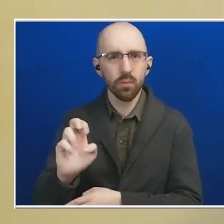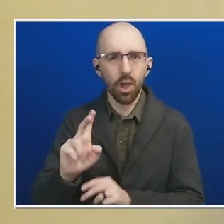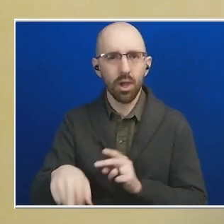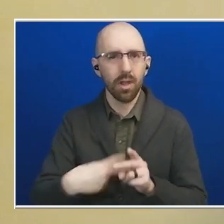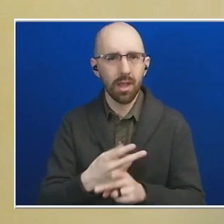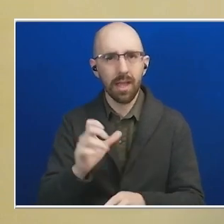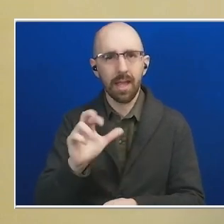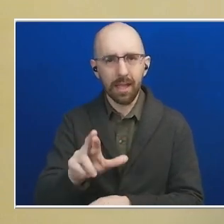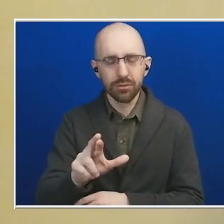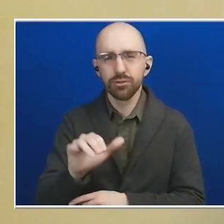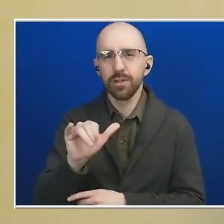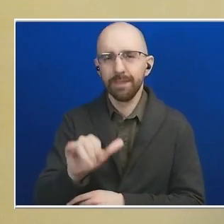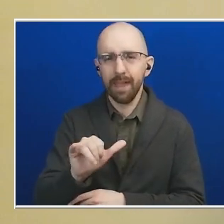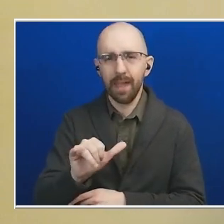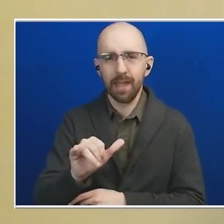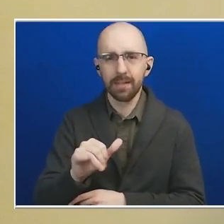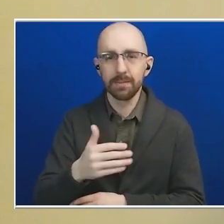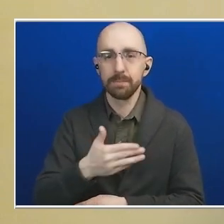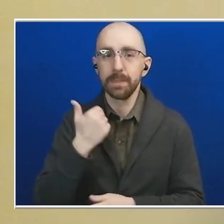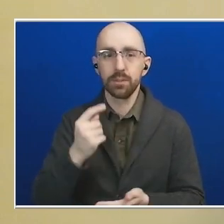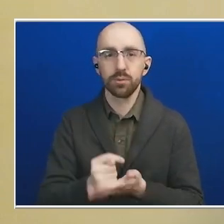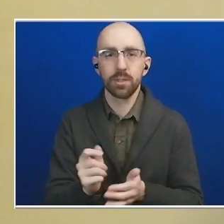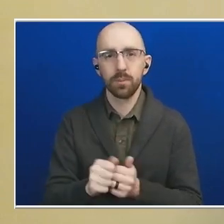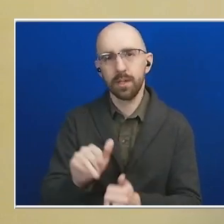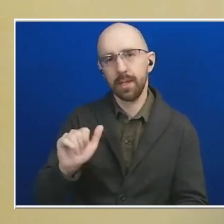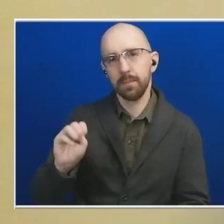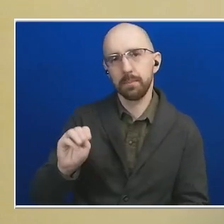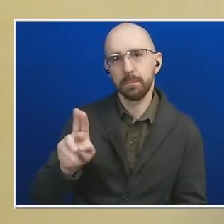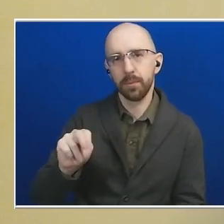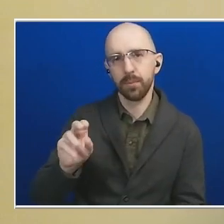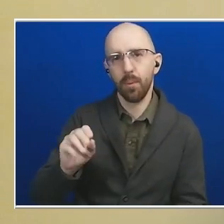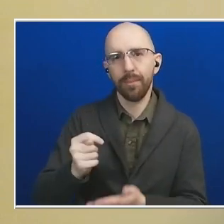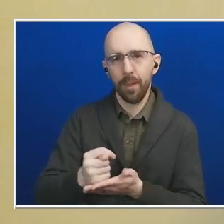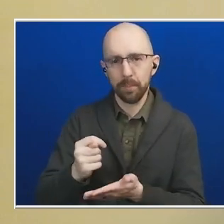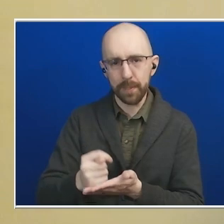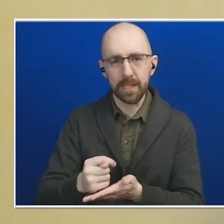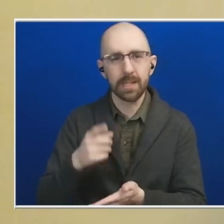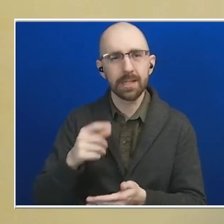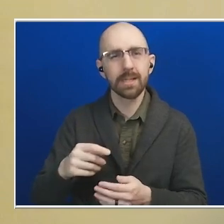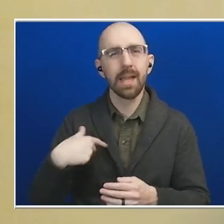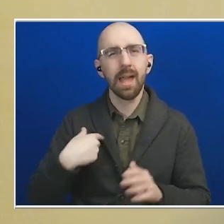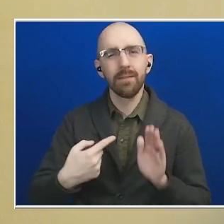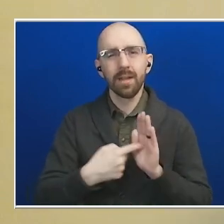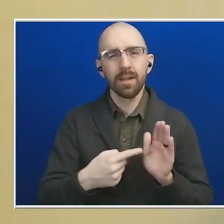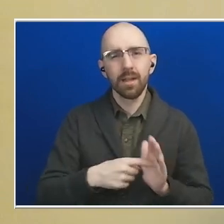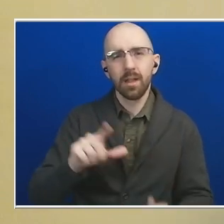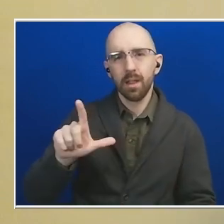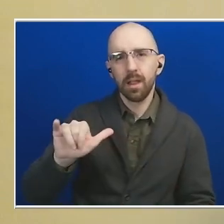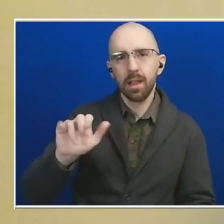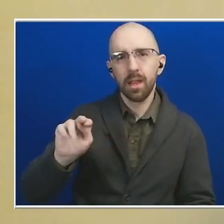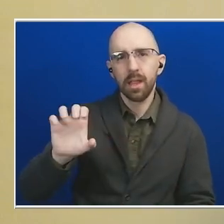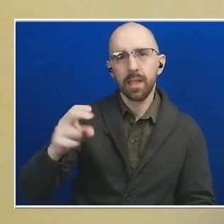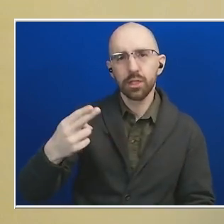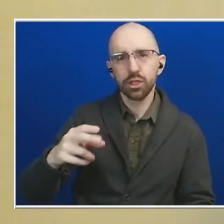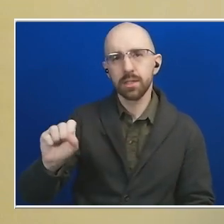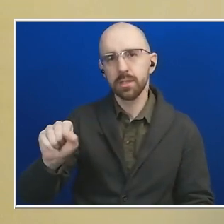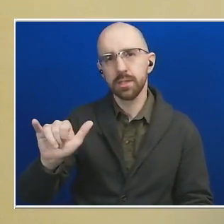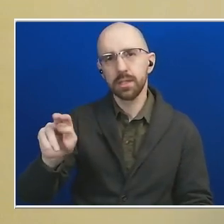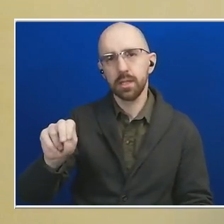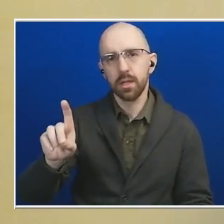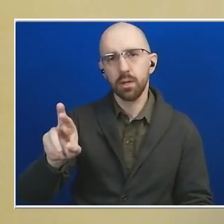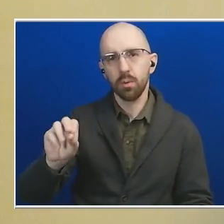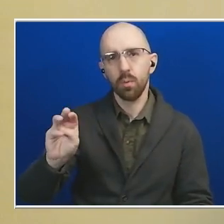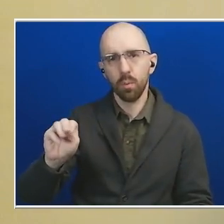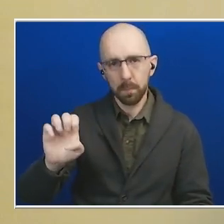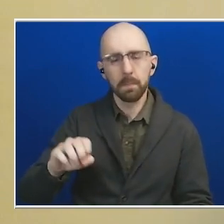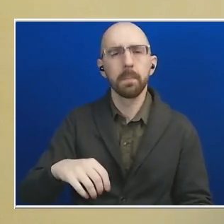are best treated with immunotherapy. It's mostly patients with a syndrome called Lynch syndrome, and